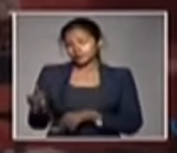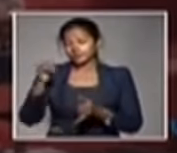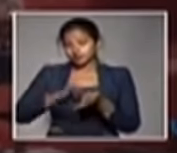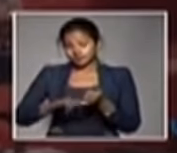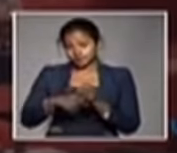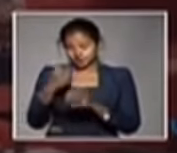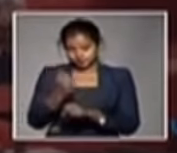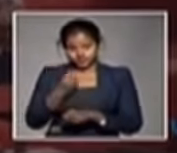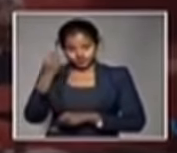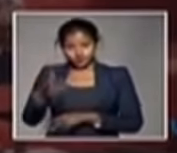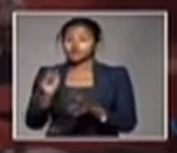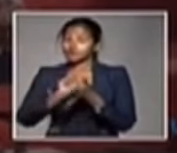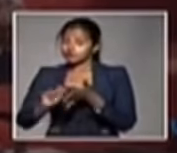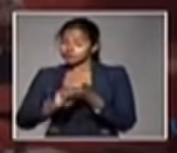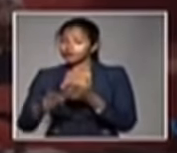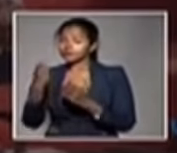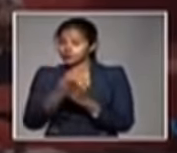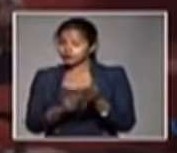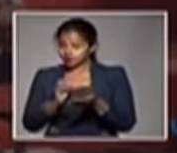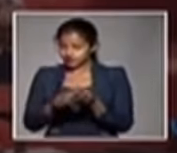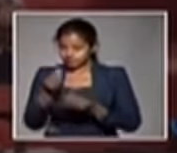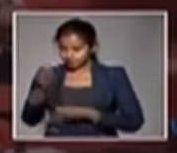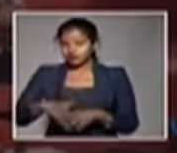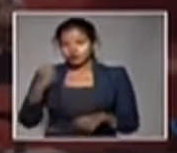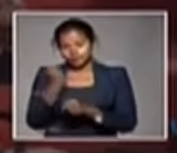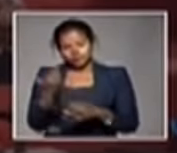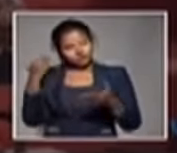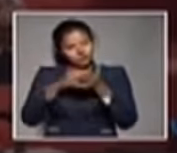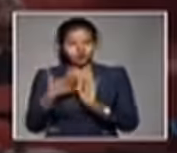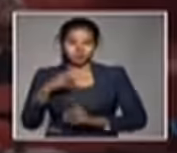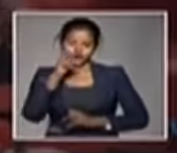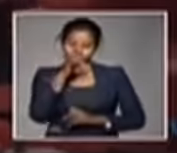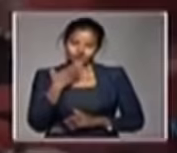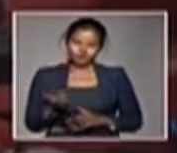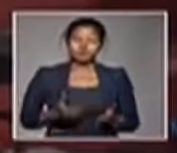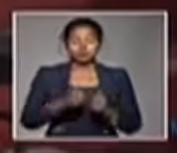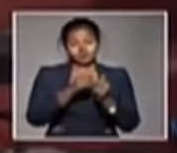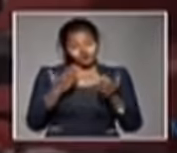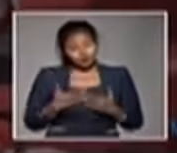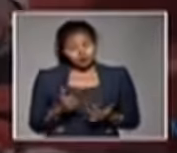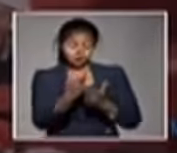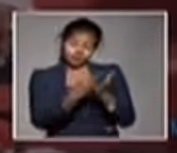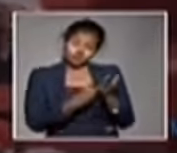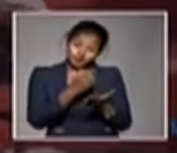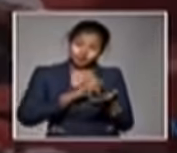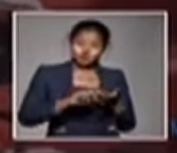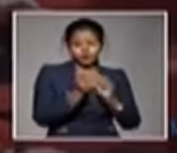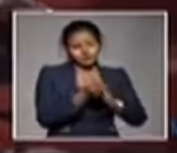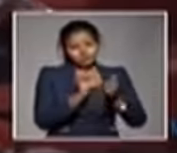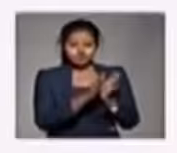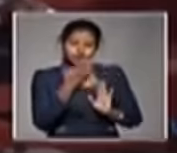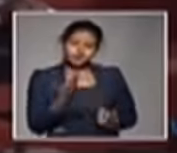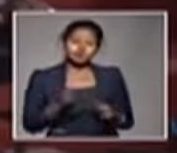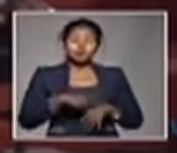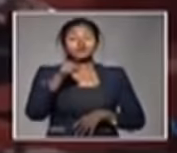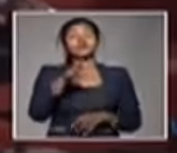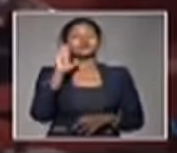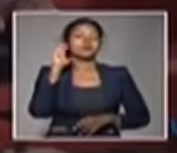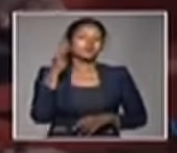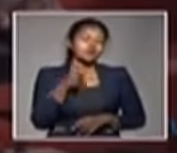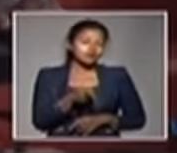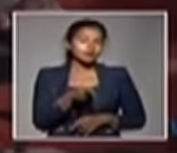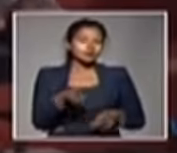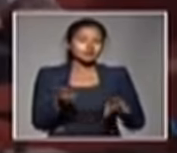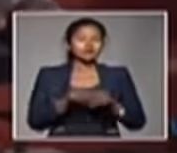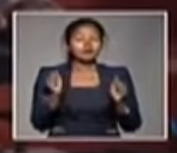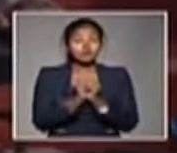a draft legislation. The government can have a look at it. You can make it your own law, make changes, but it's important that you do